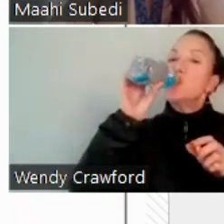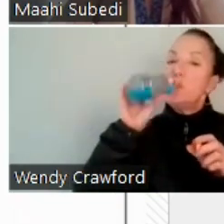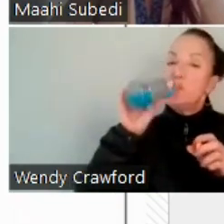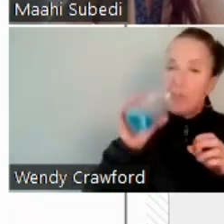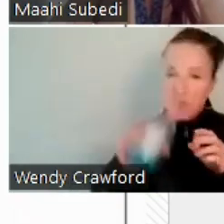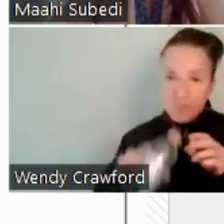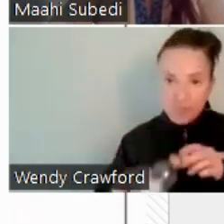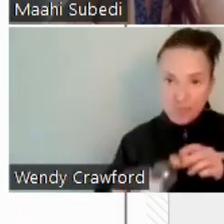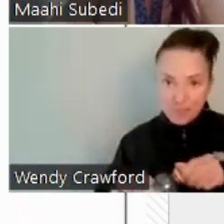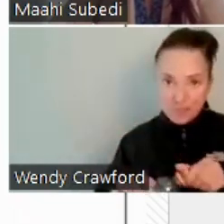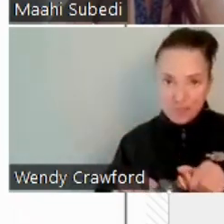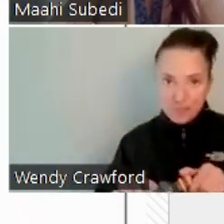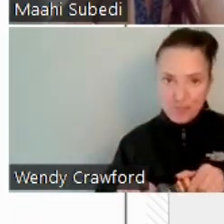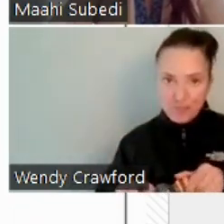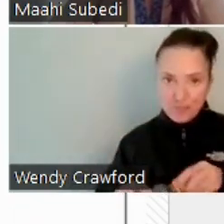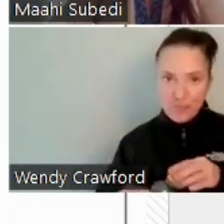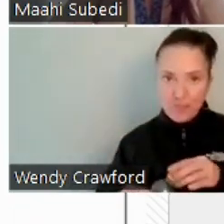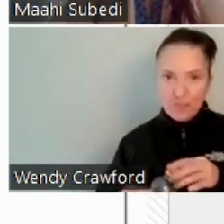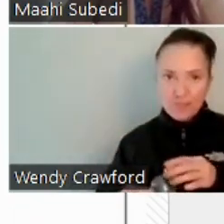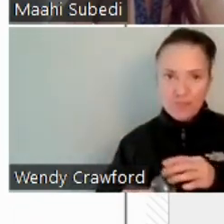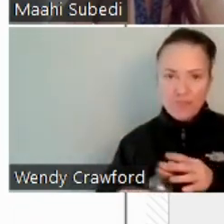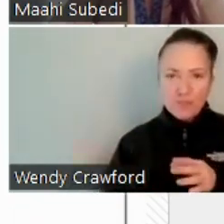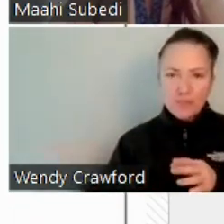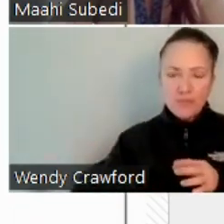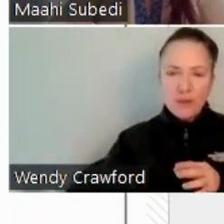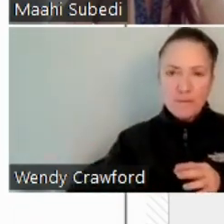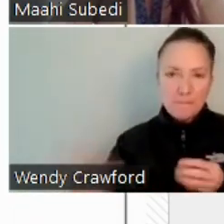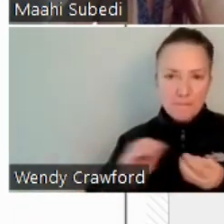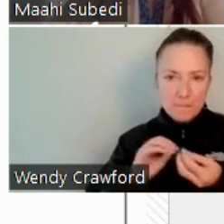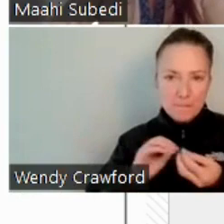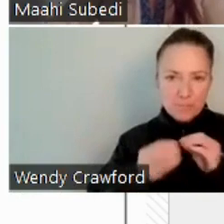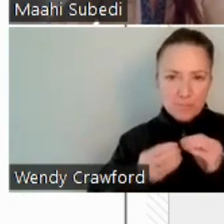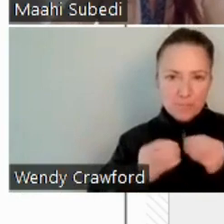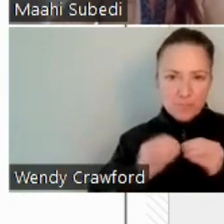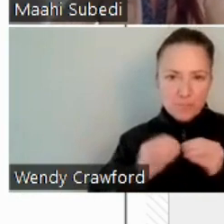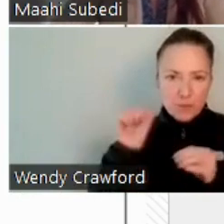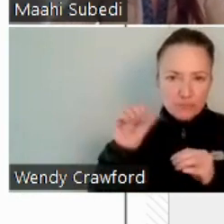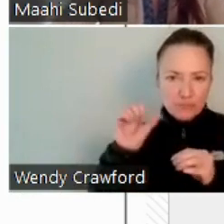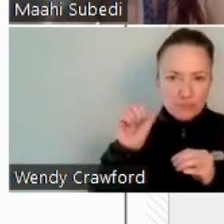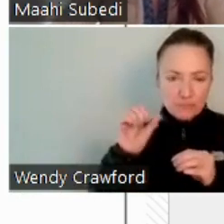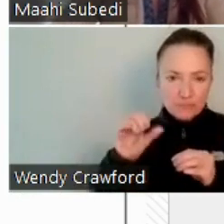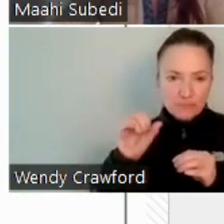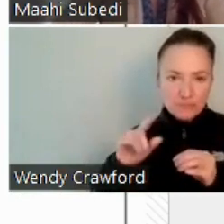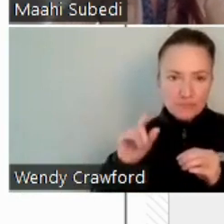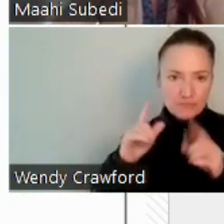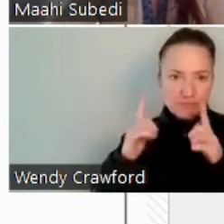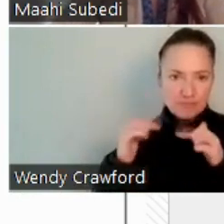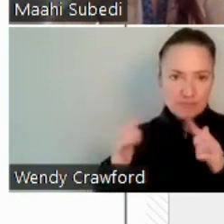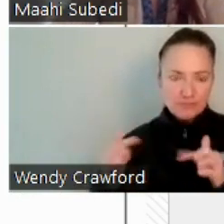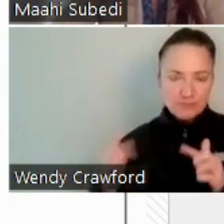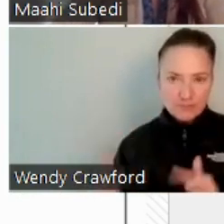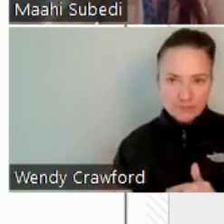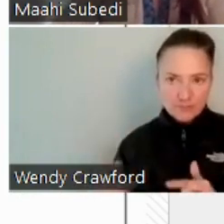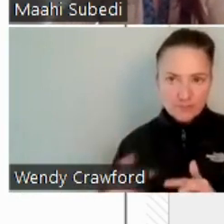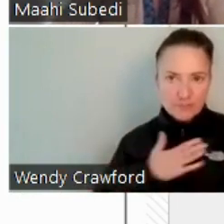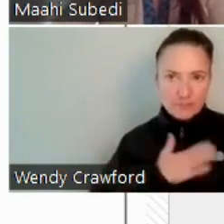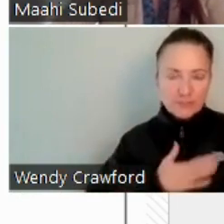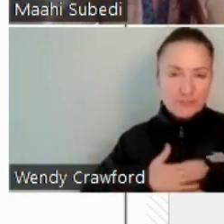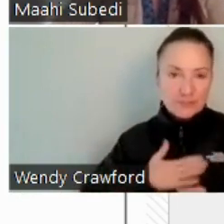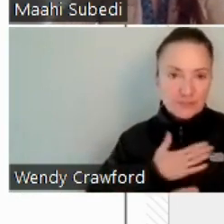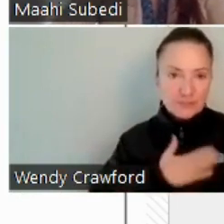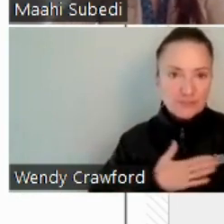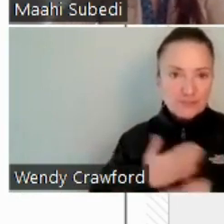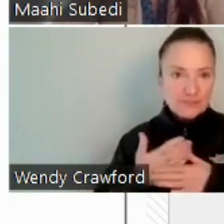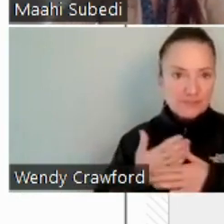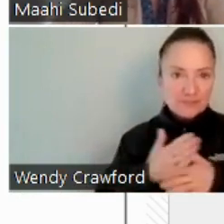100,000, 54,000. There's so many. 100, 1,000, 45,000. This is great. I appreciate everybody